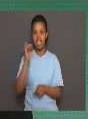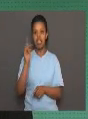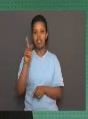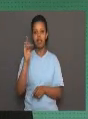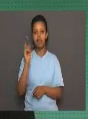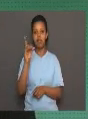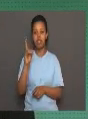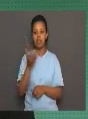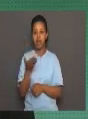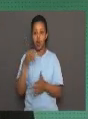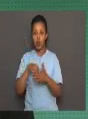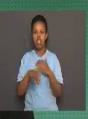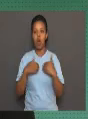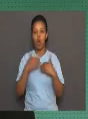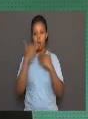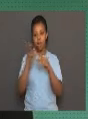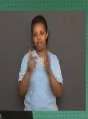lipids in a substance.